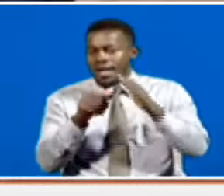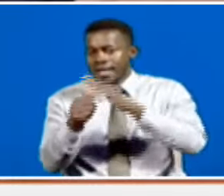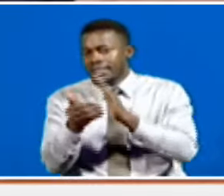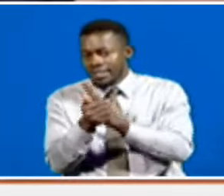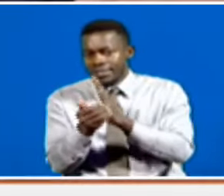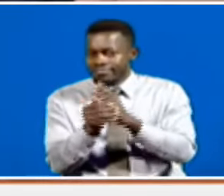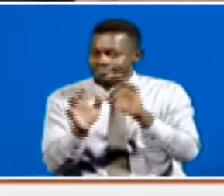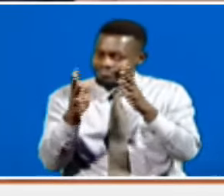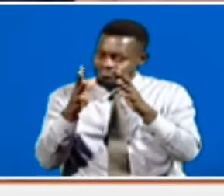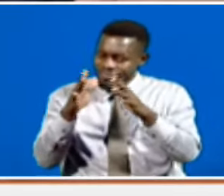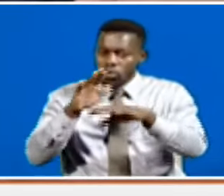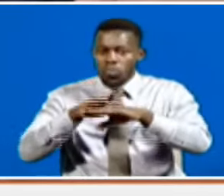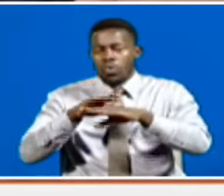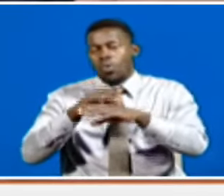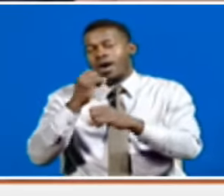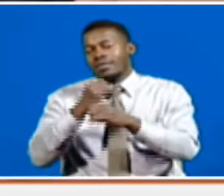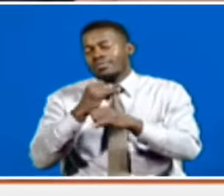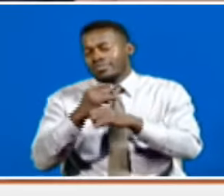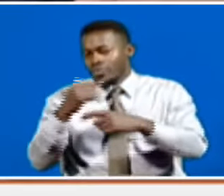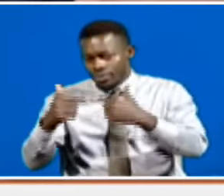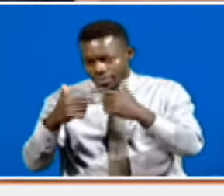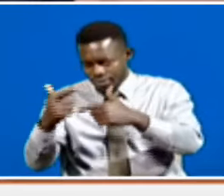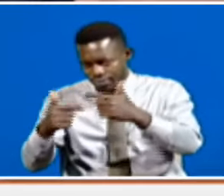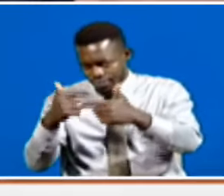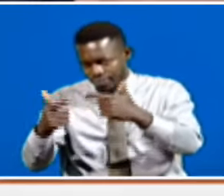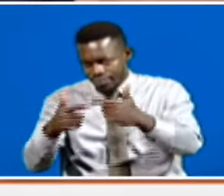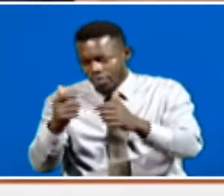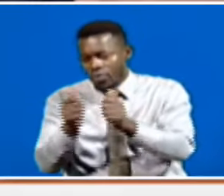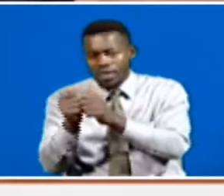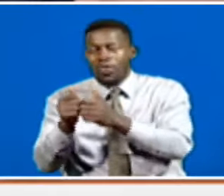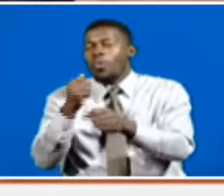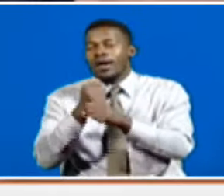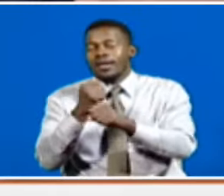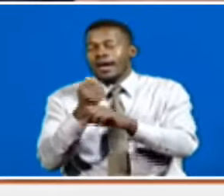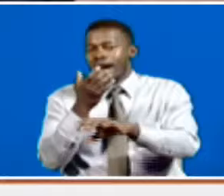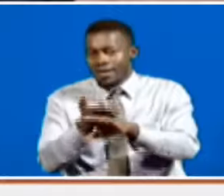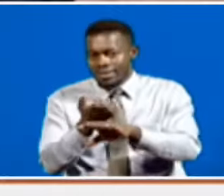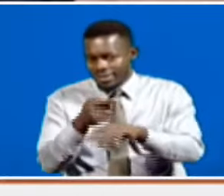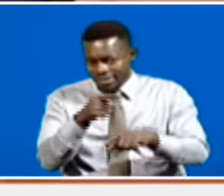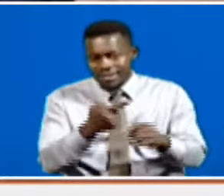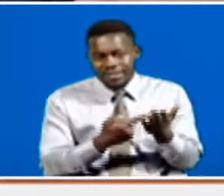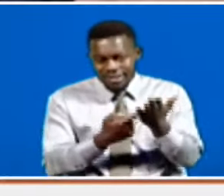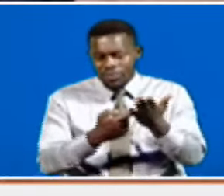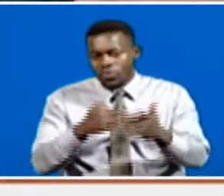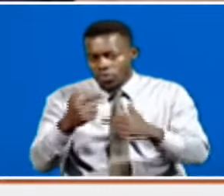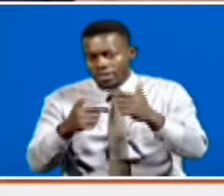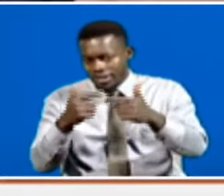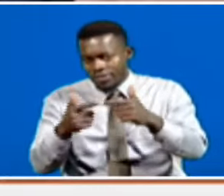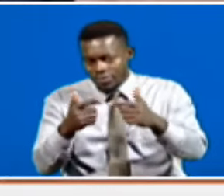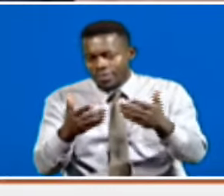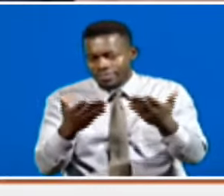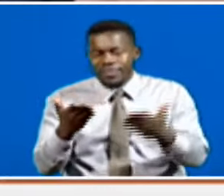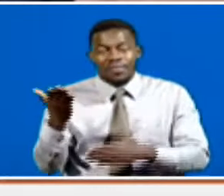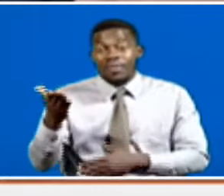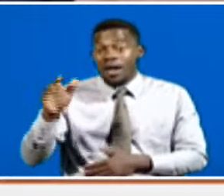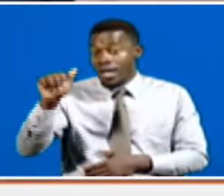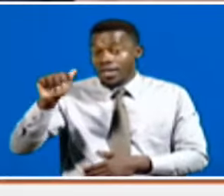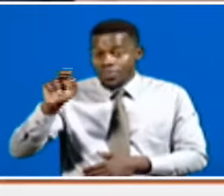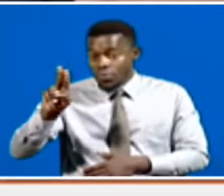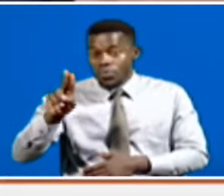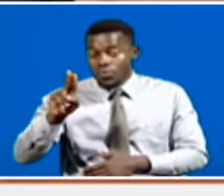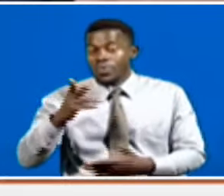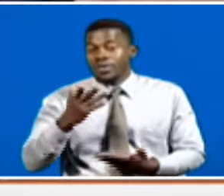congratulations for a job well done. This conversation definitely continues. And even at the African Union, I'm pretty sure we shall be having